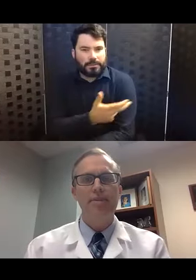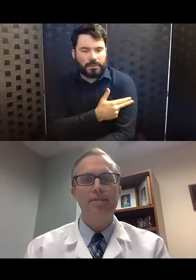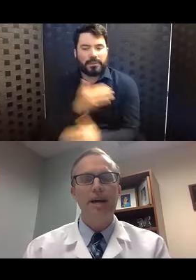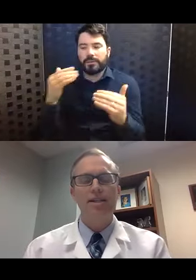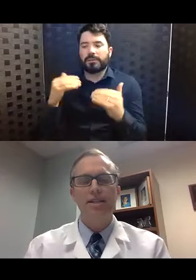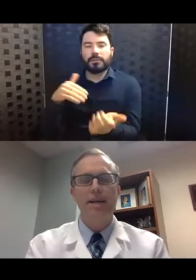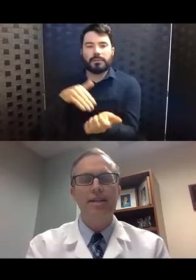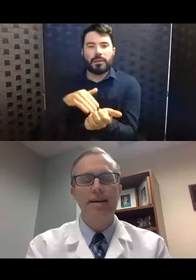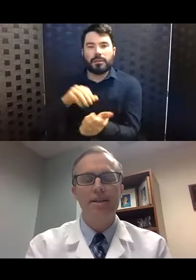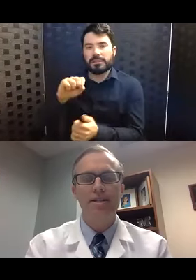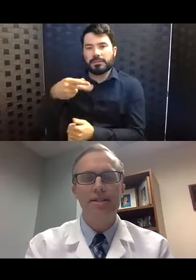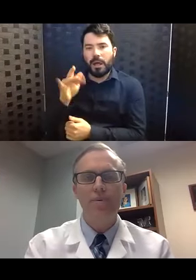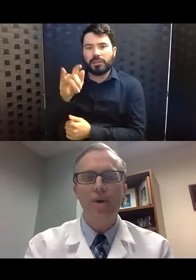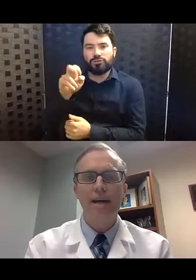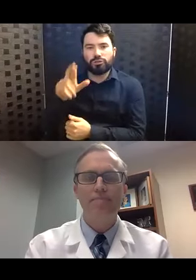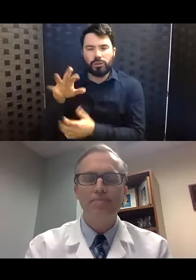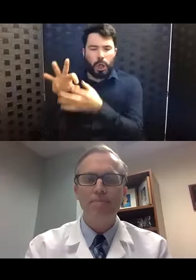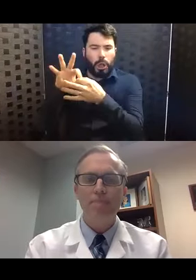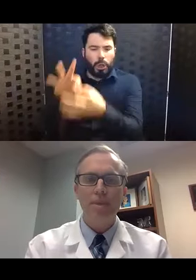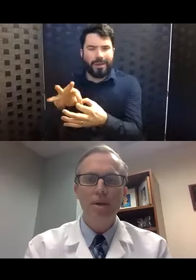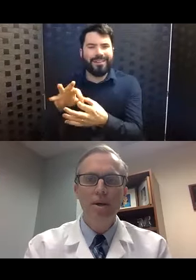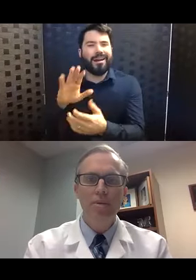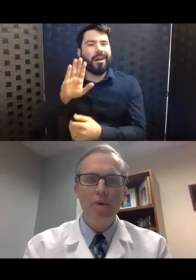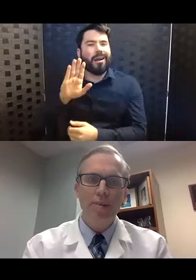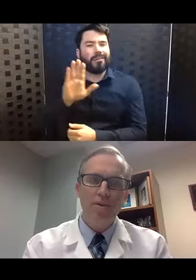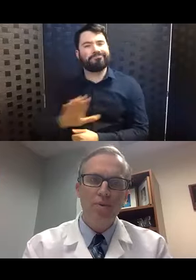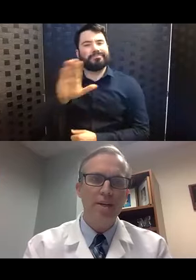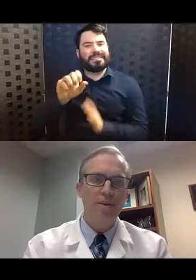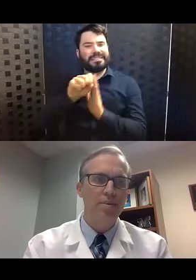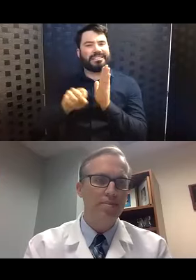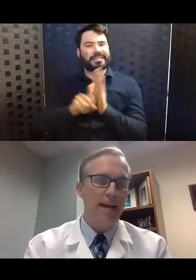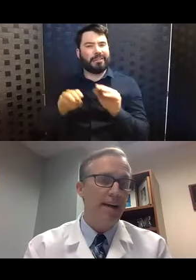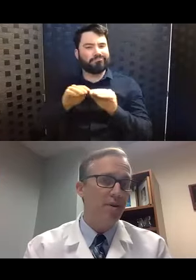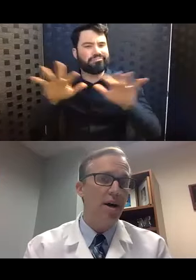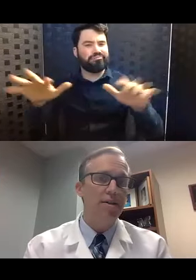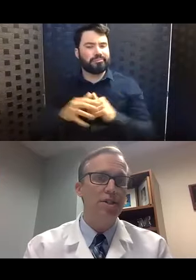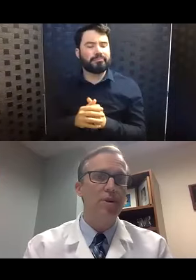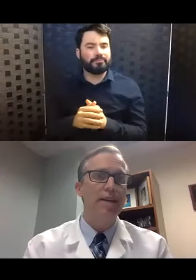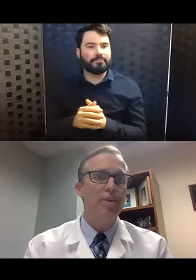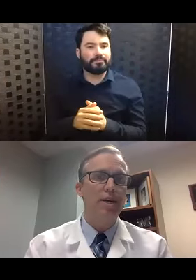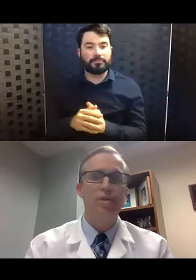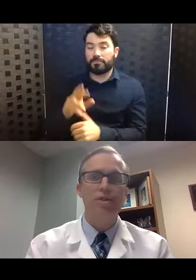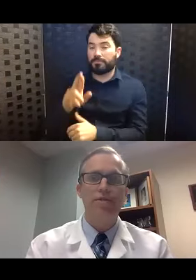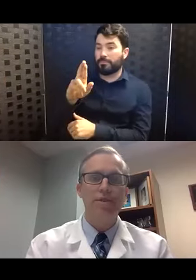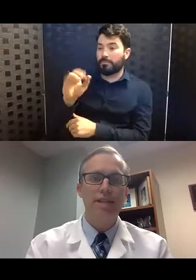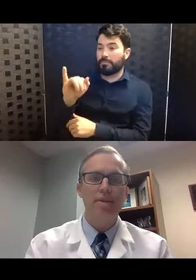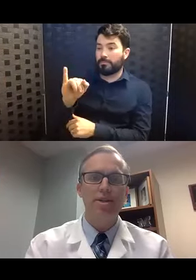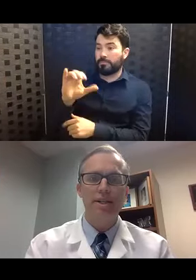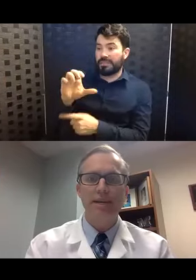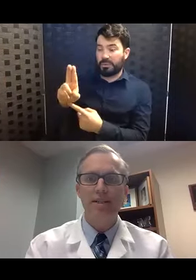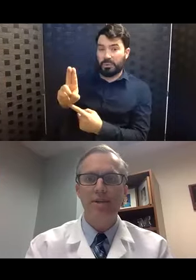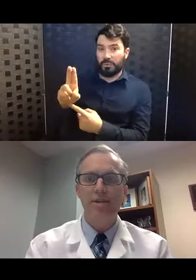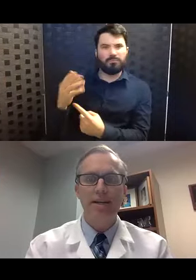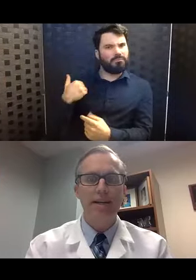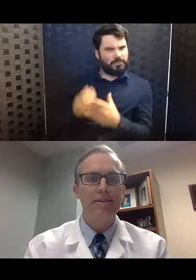the epidemiology of the pandemic statewide. But what about the RICU? After all, in the spring, the RICU was the first step we took in